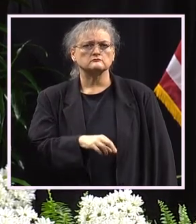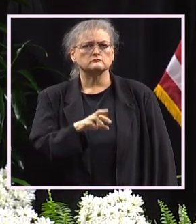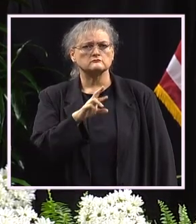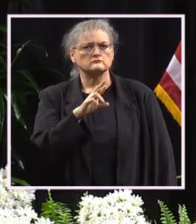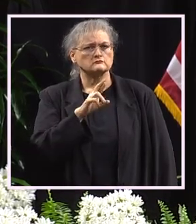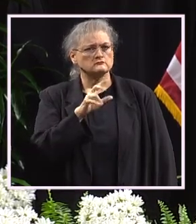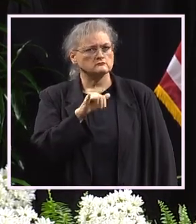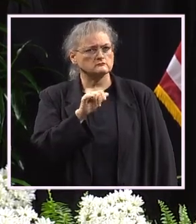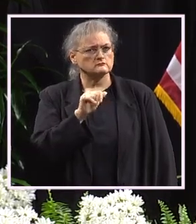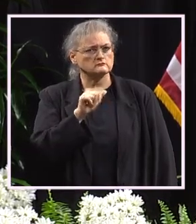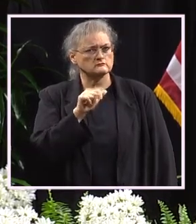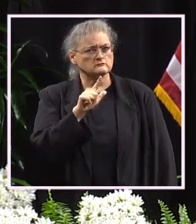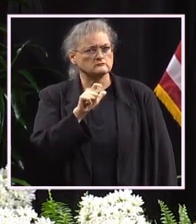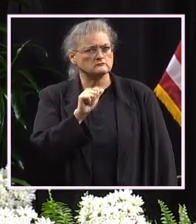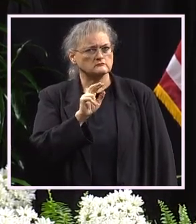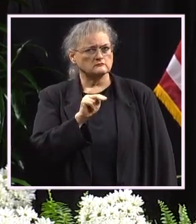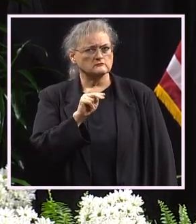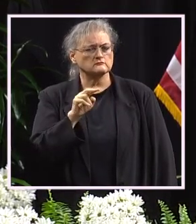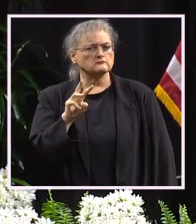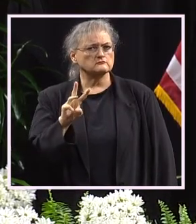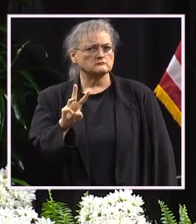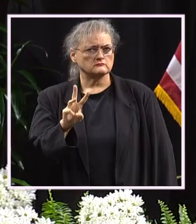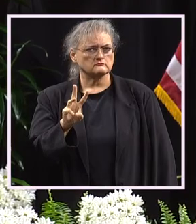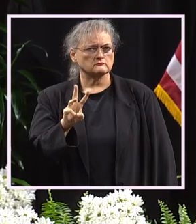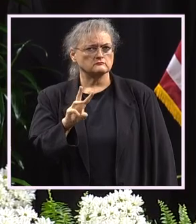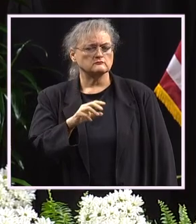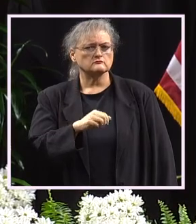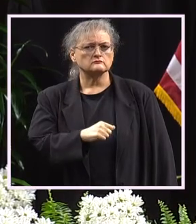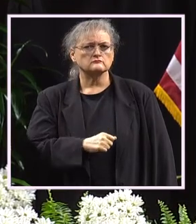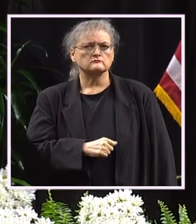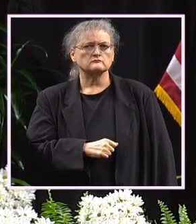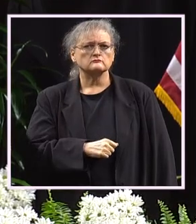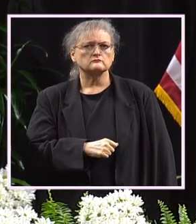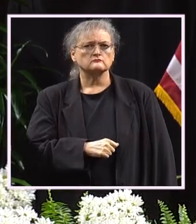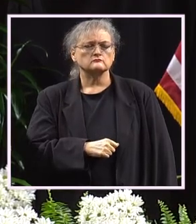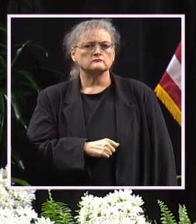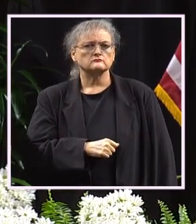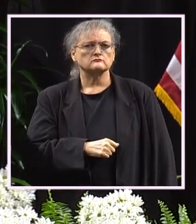Rylan William Richard Watson, Master of Science,